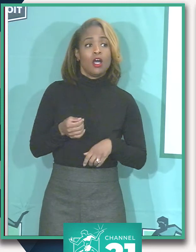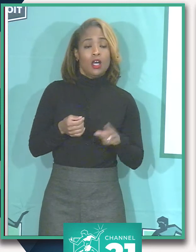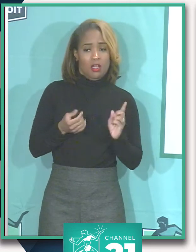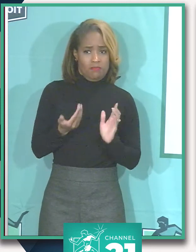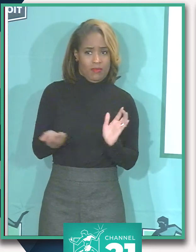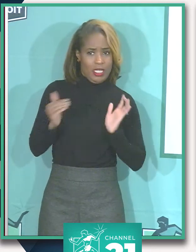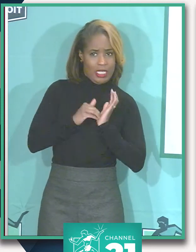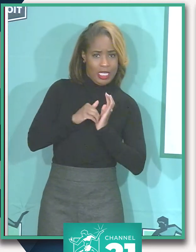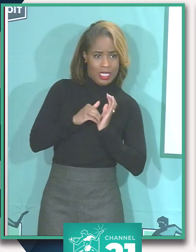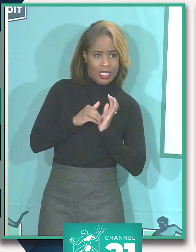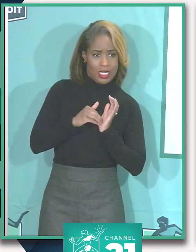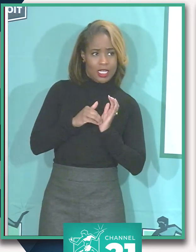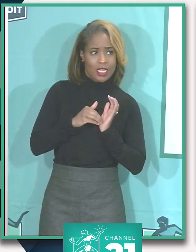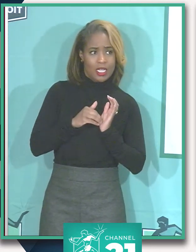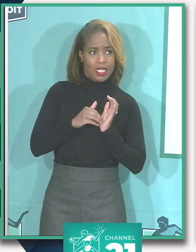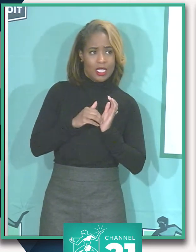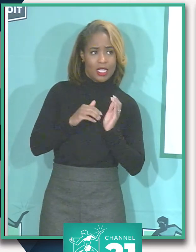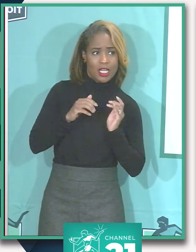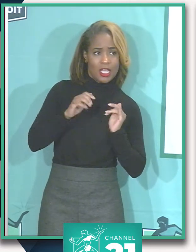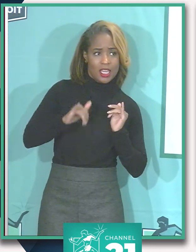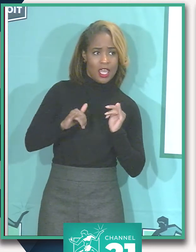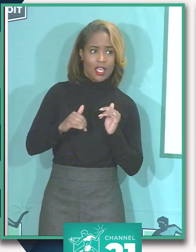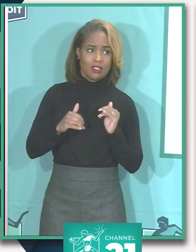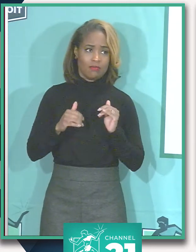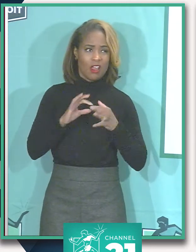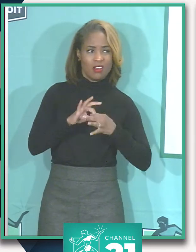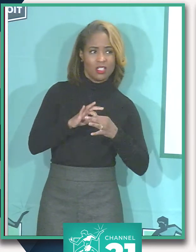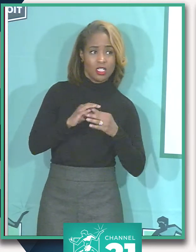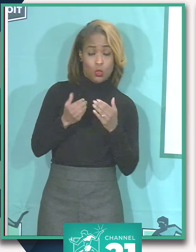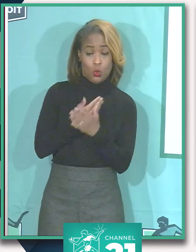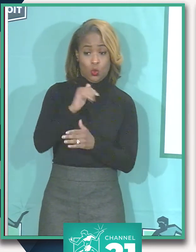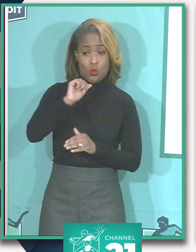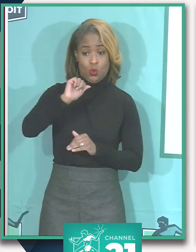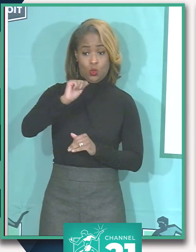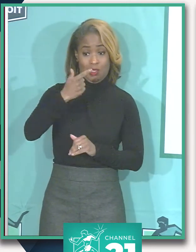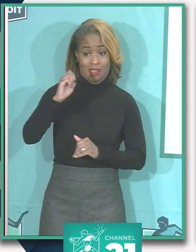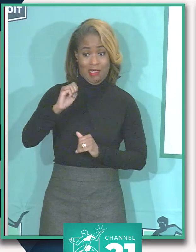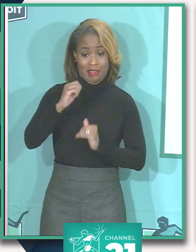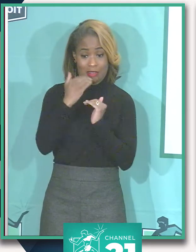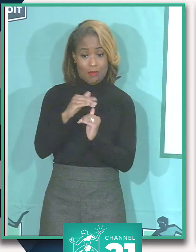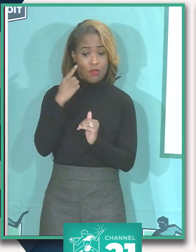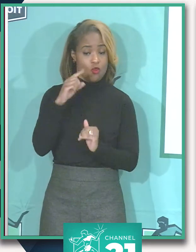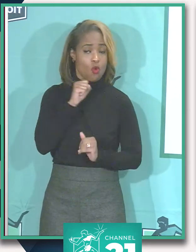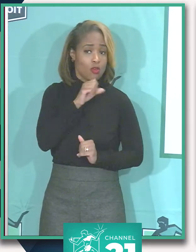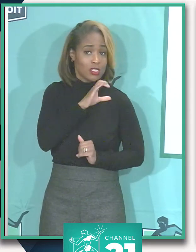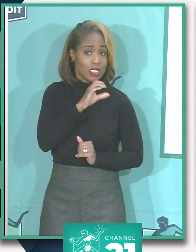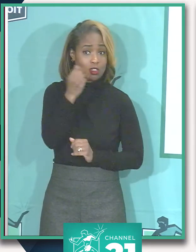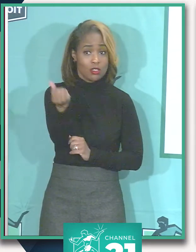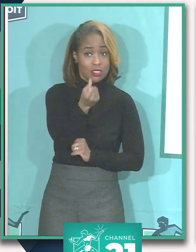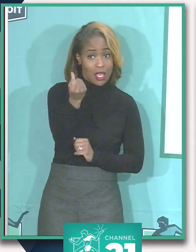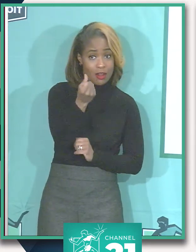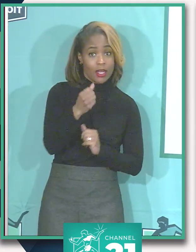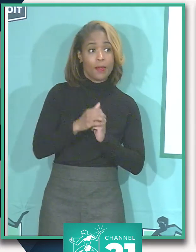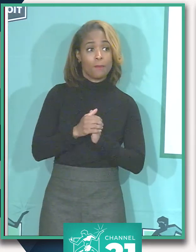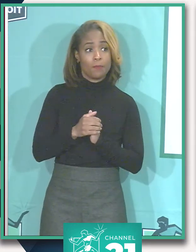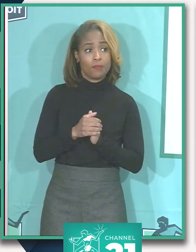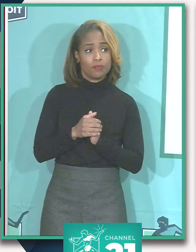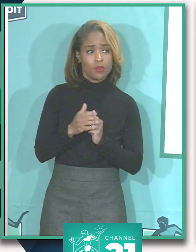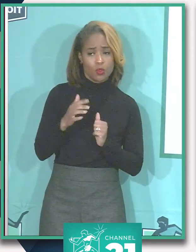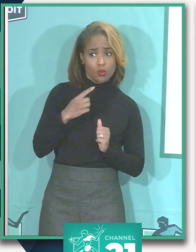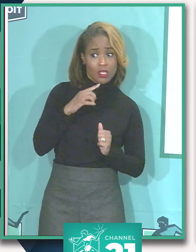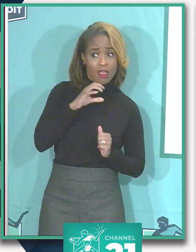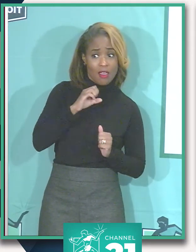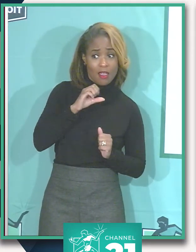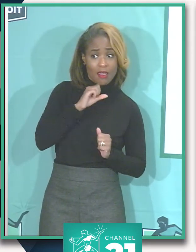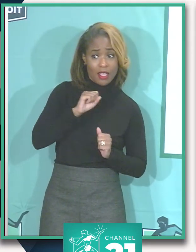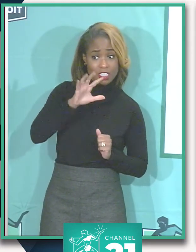restate regarding the new age limits for Senior Saturday. If you are 50 years and older